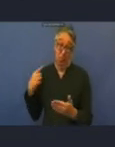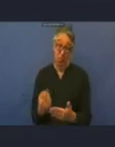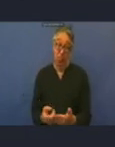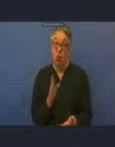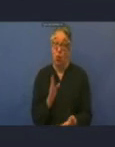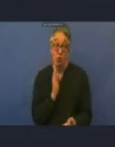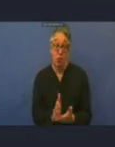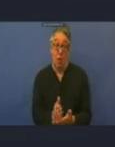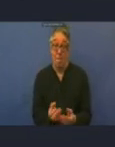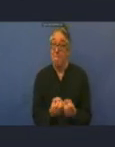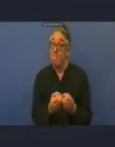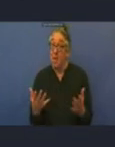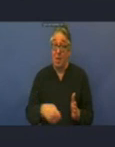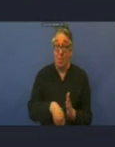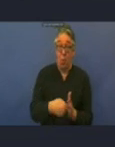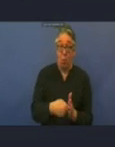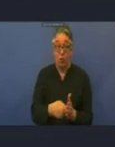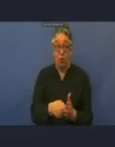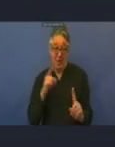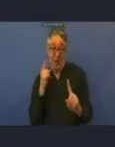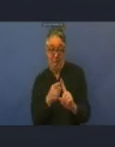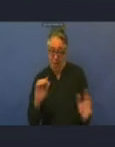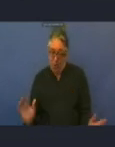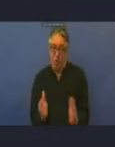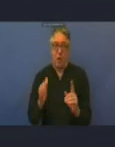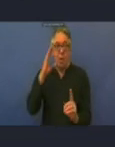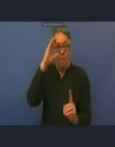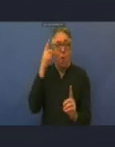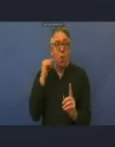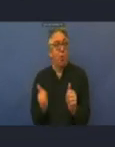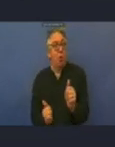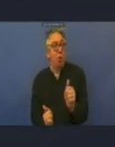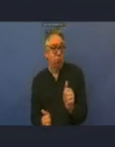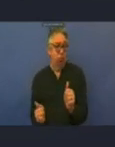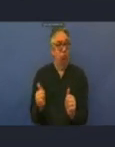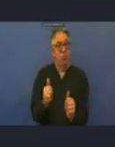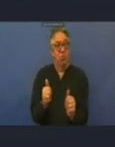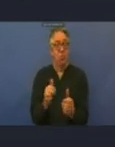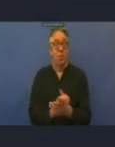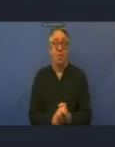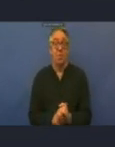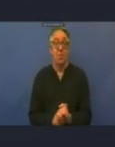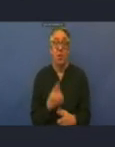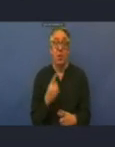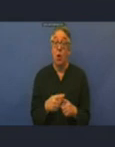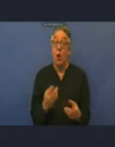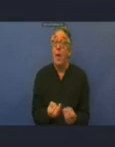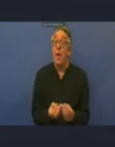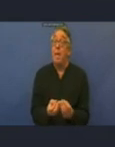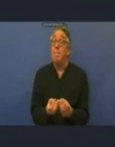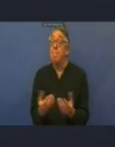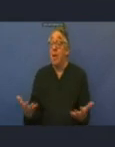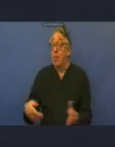equality, promoting gender equality, and we have many projects where the gender equality dimension is